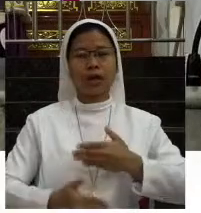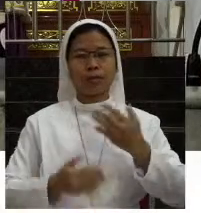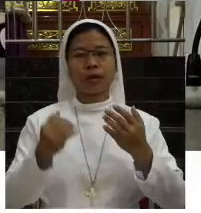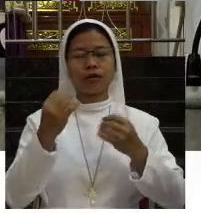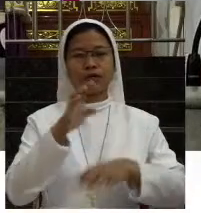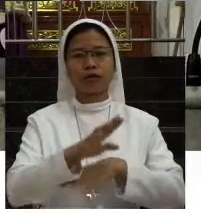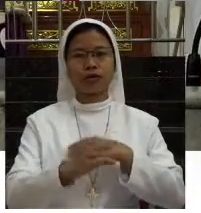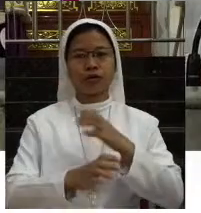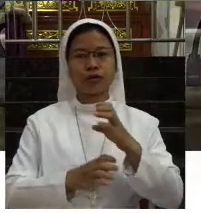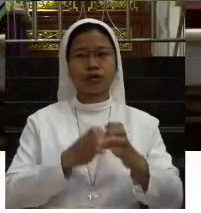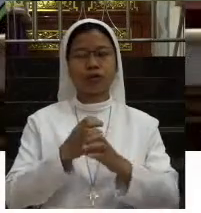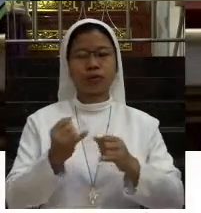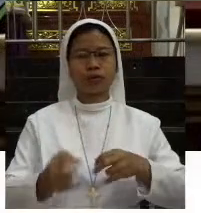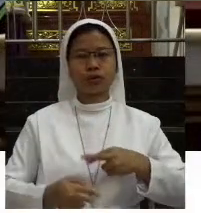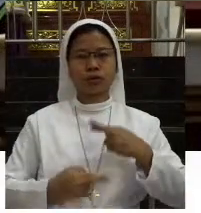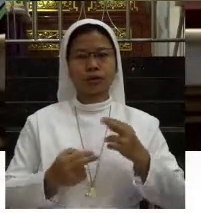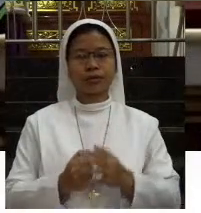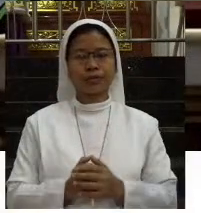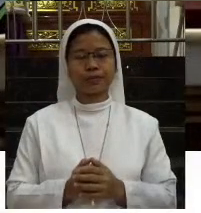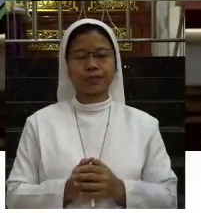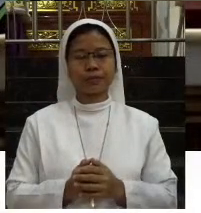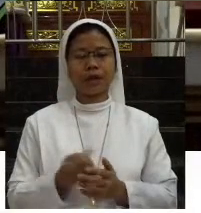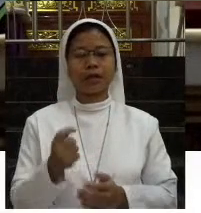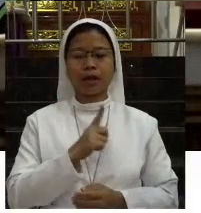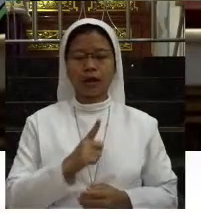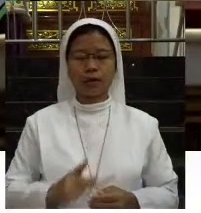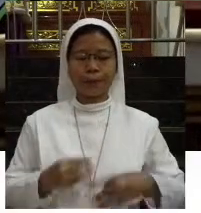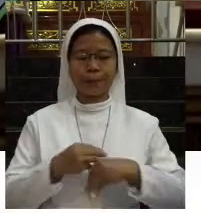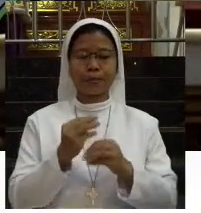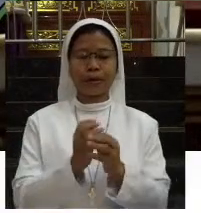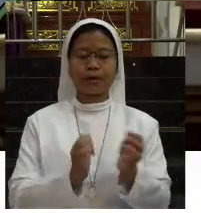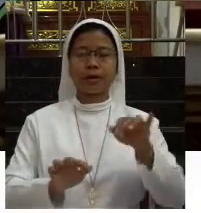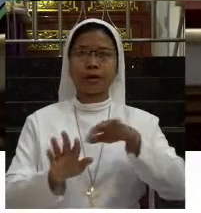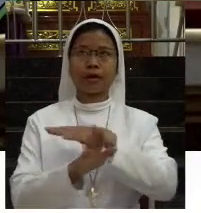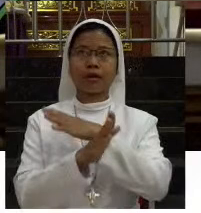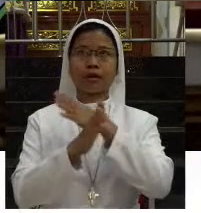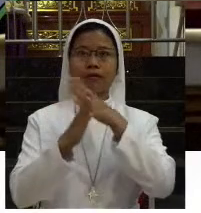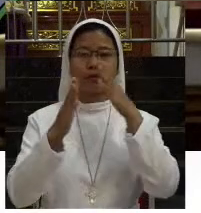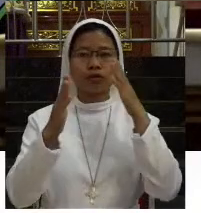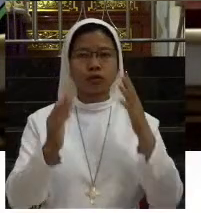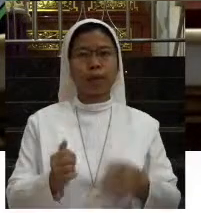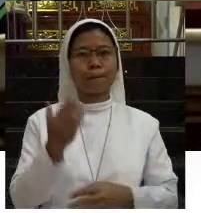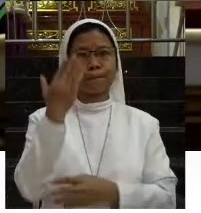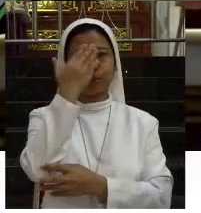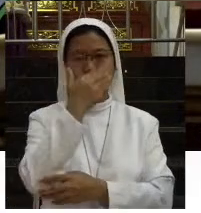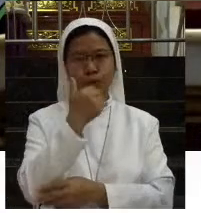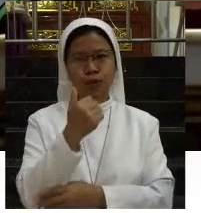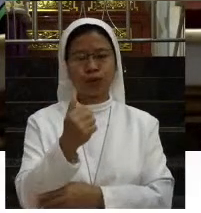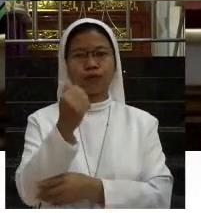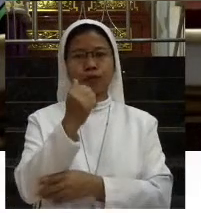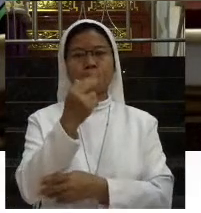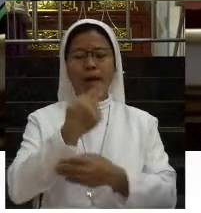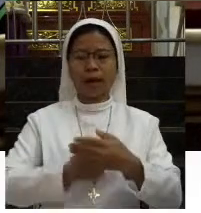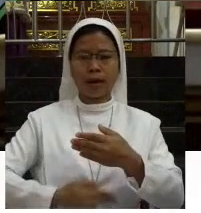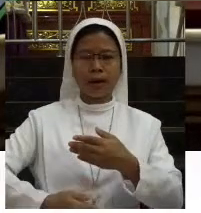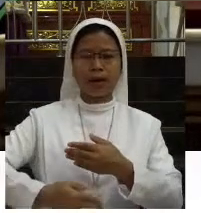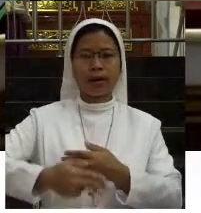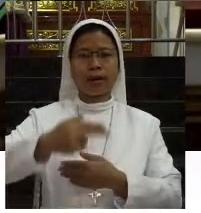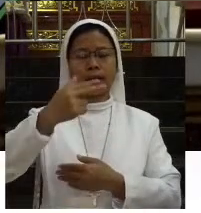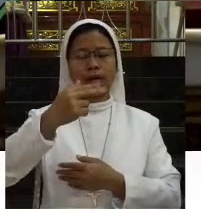rejoice. The Lord made the heavens. Splendor in majesty go before